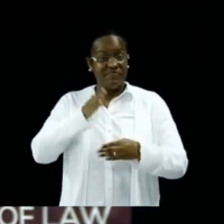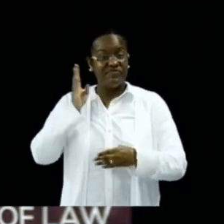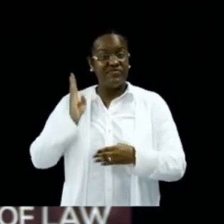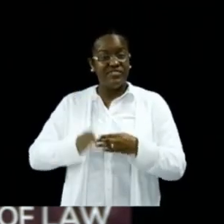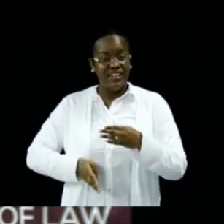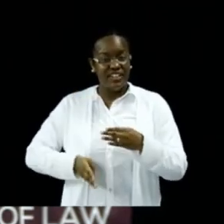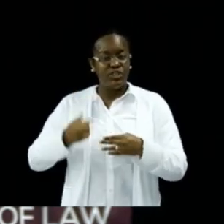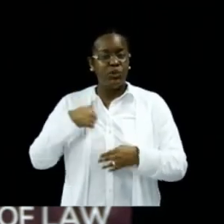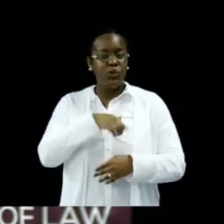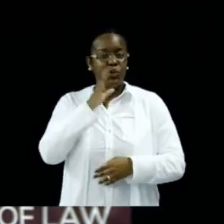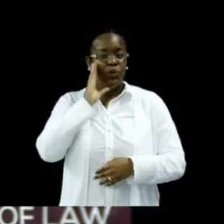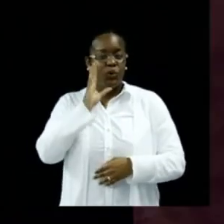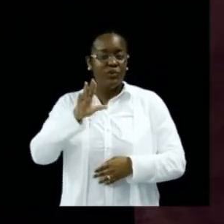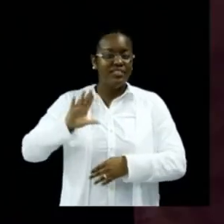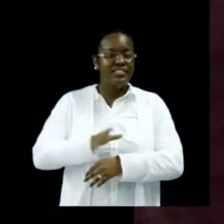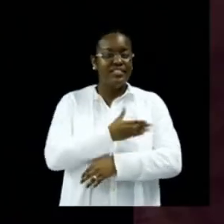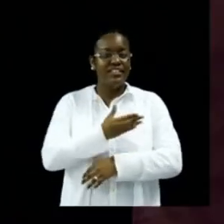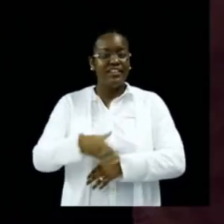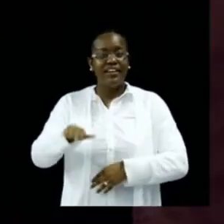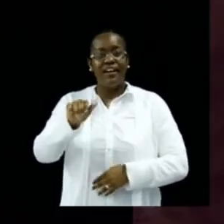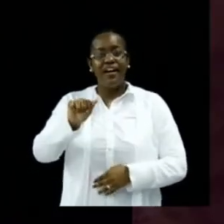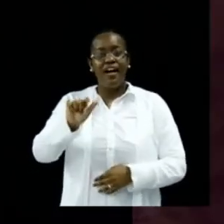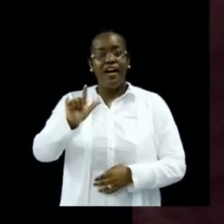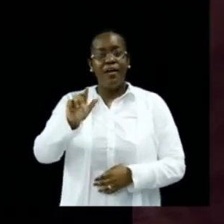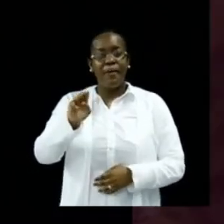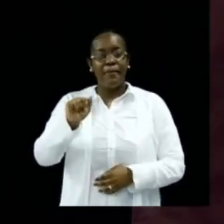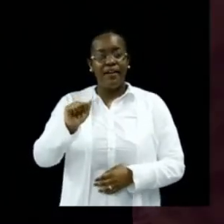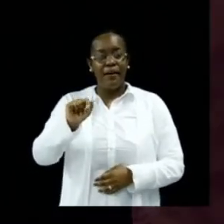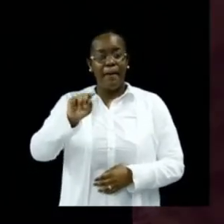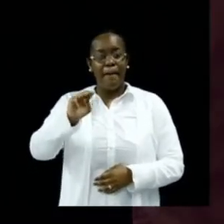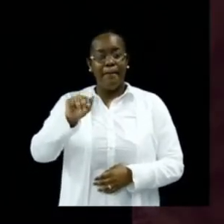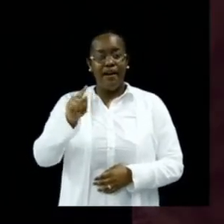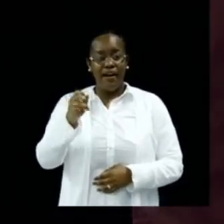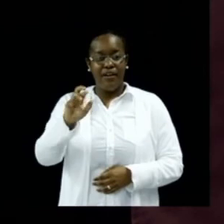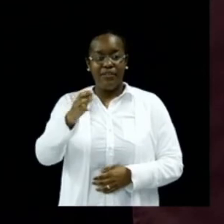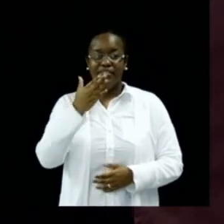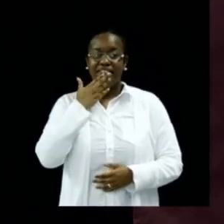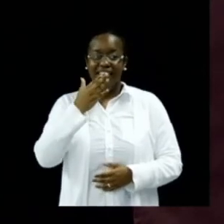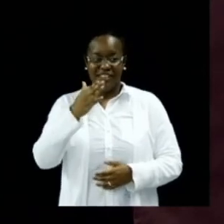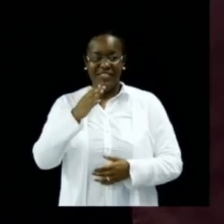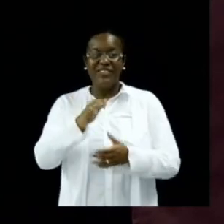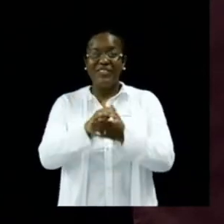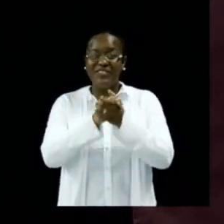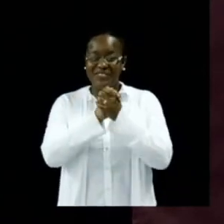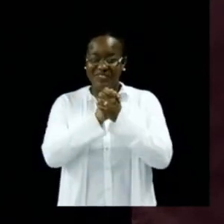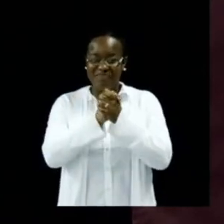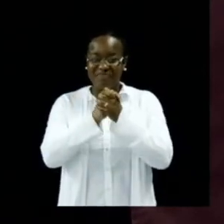the alma mater. Thank you for celebrating with us today.